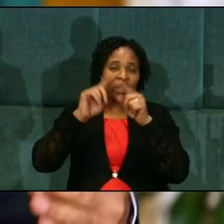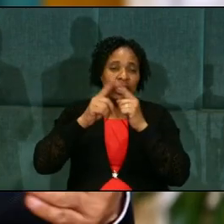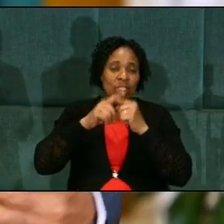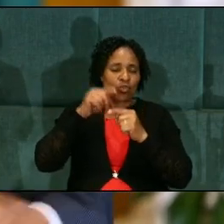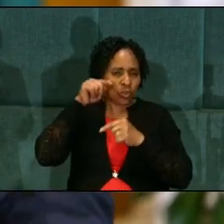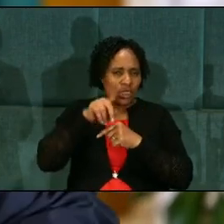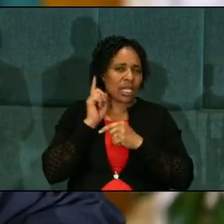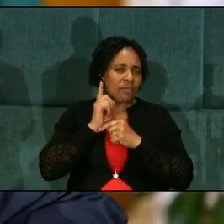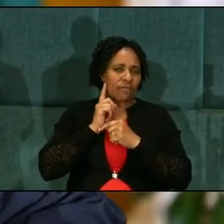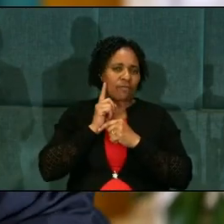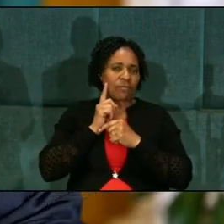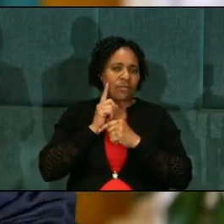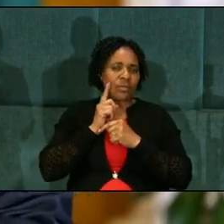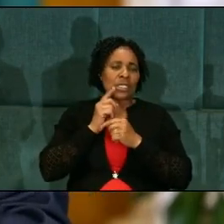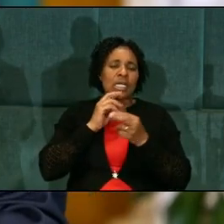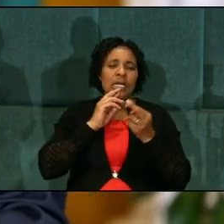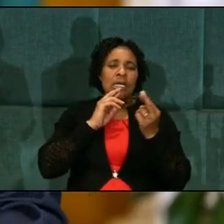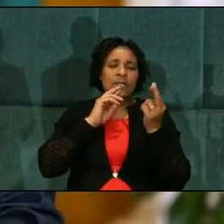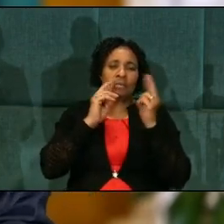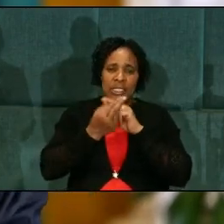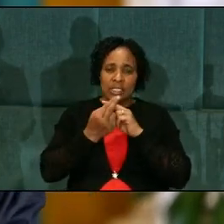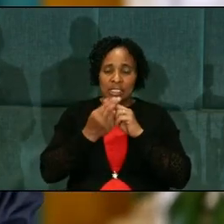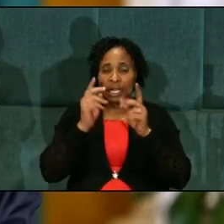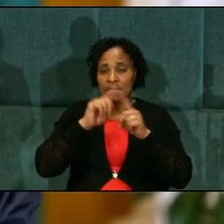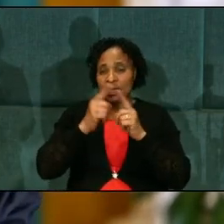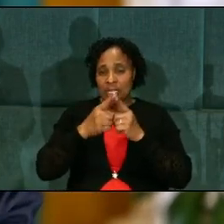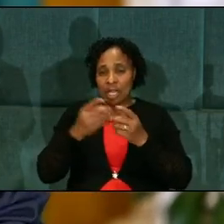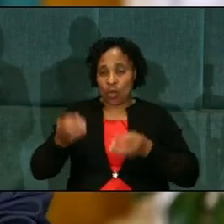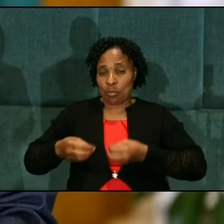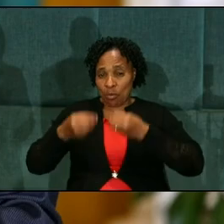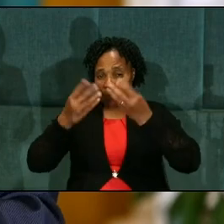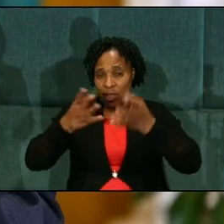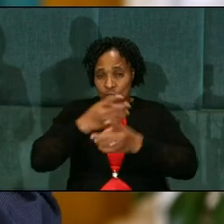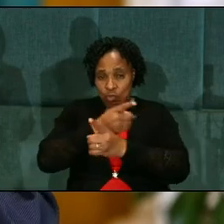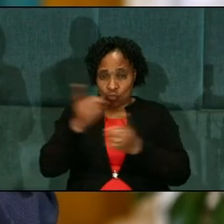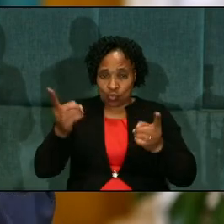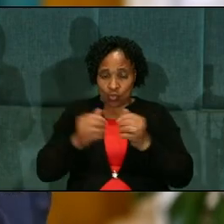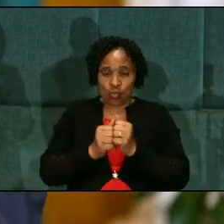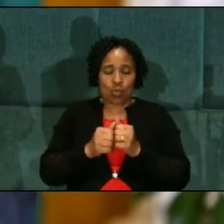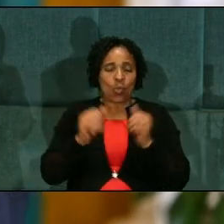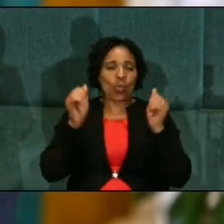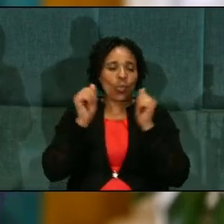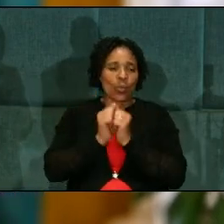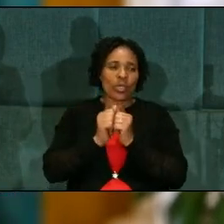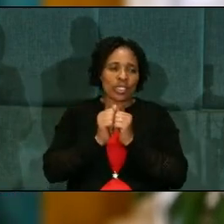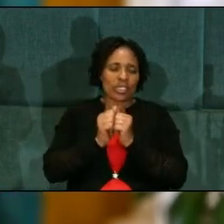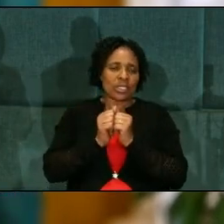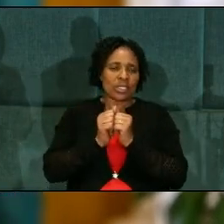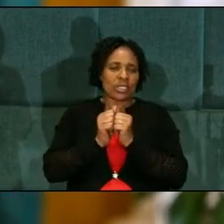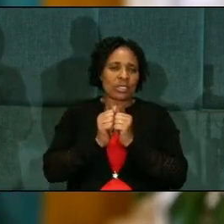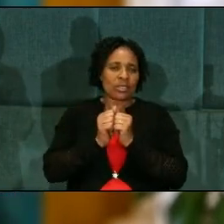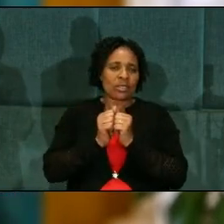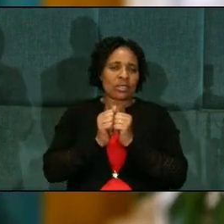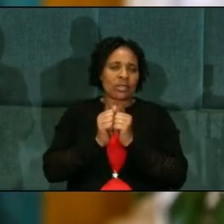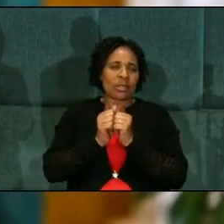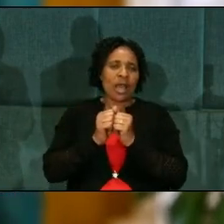yourself. Repent, and I will provide you with